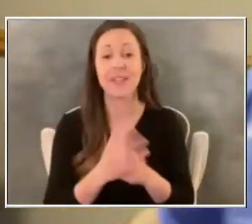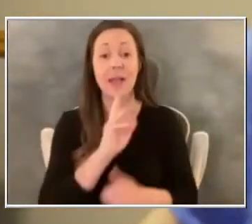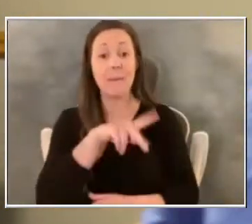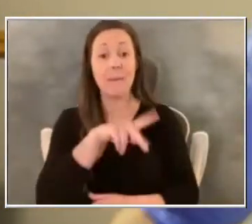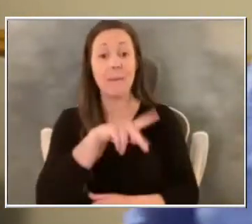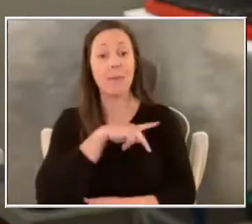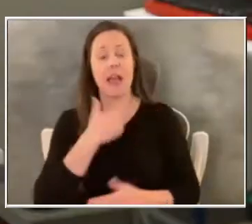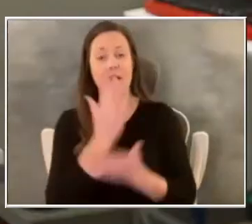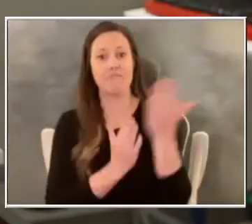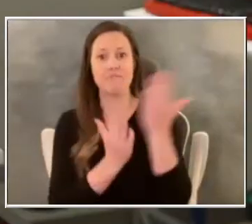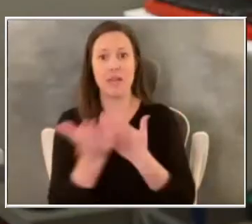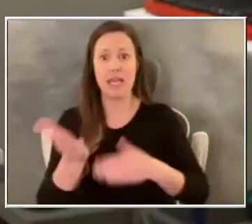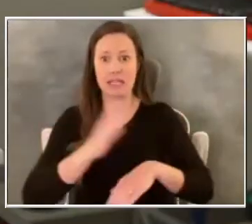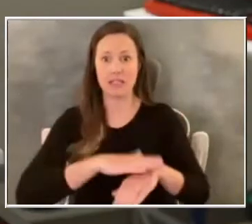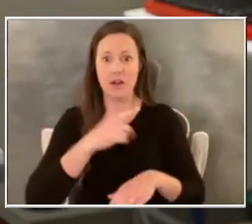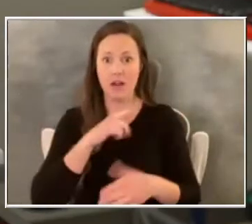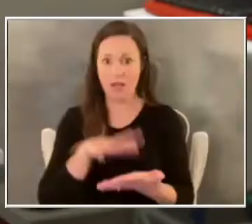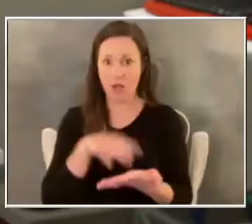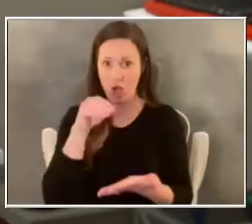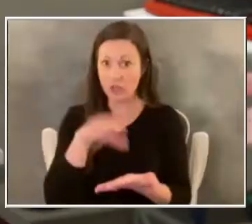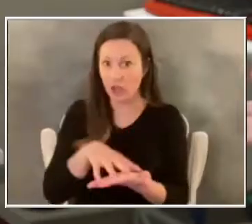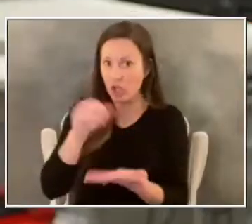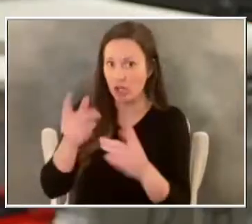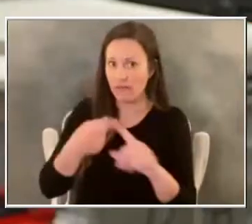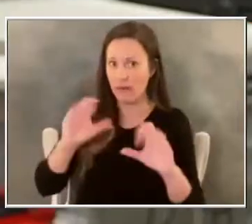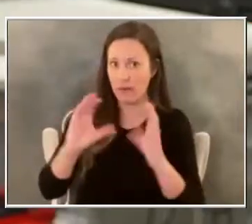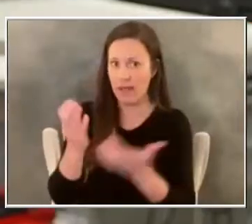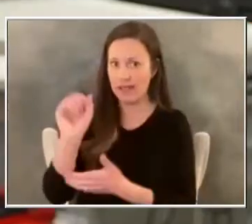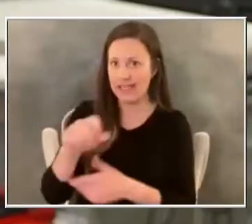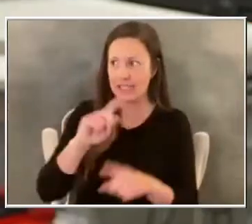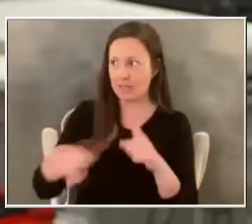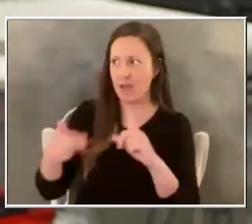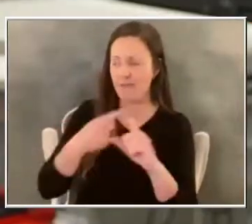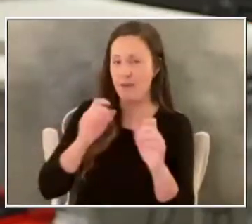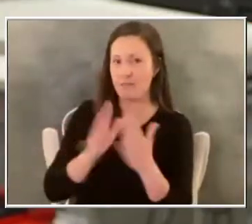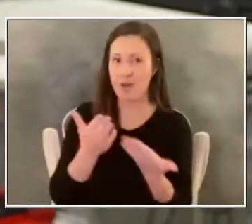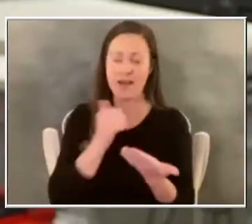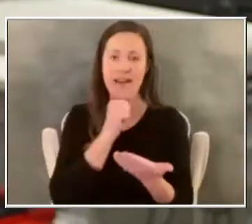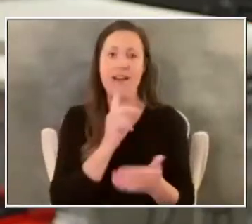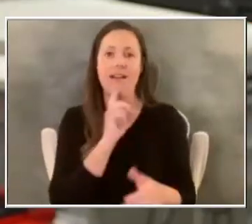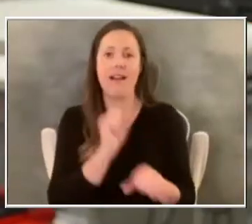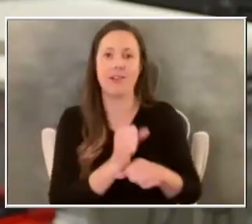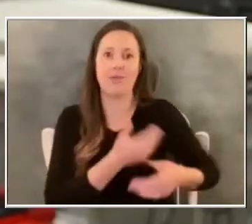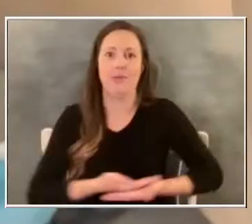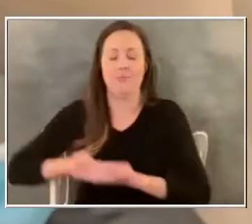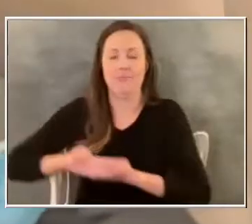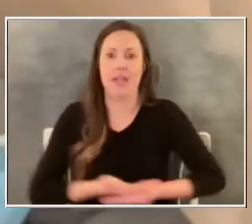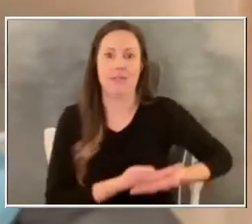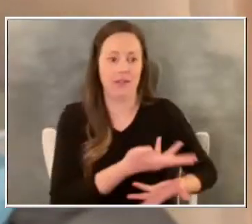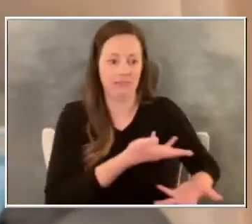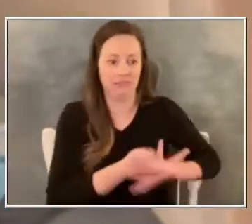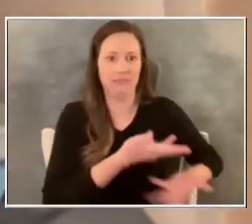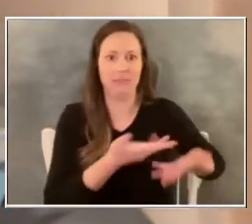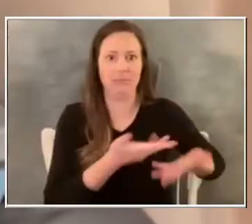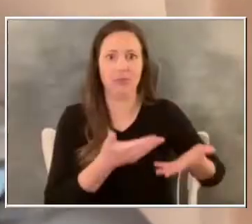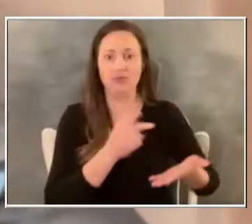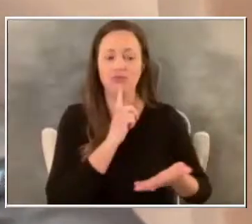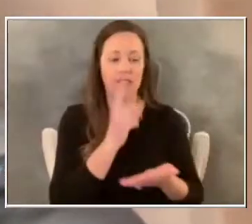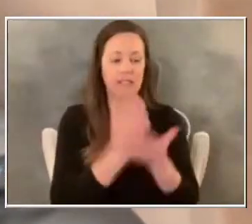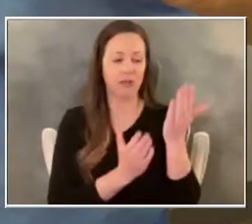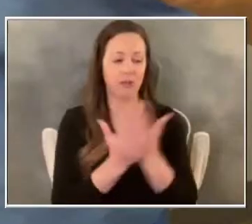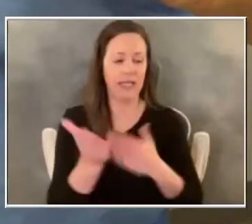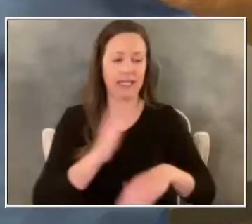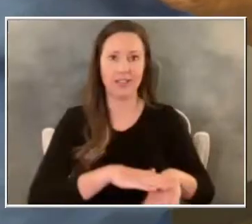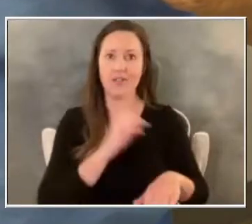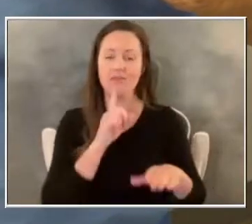did learn this in class, but of course it was book. We don't have mannequin like what they have. So doing the hands-on is great for me personally. So you're